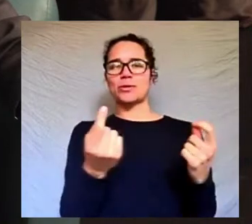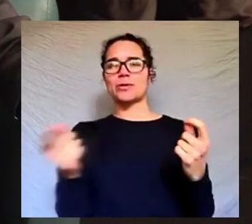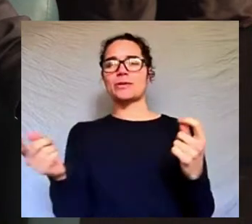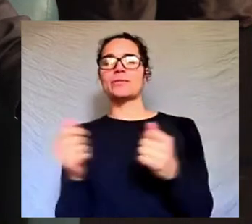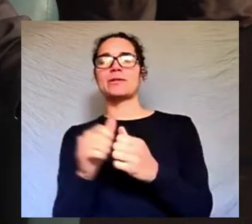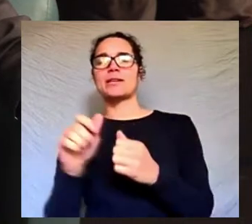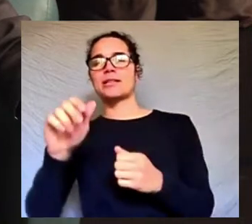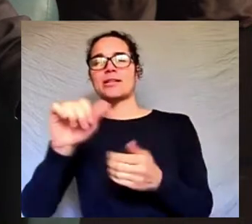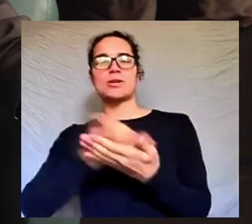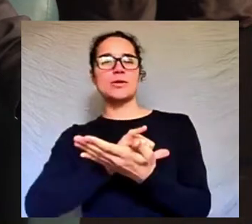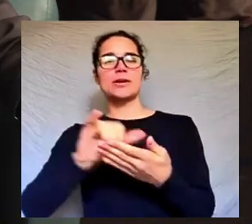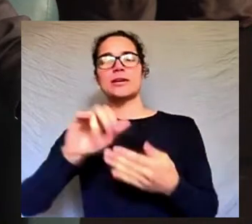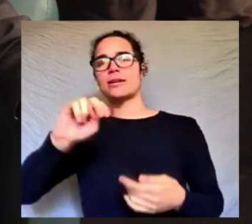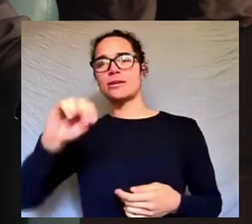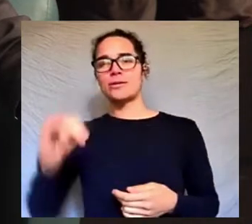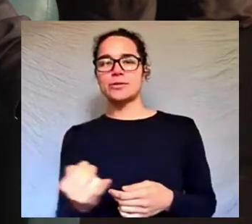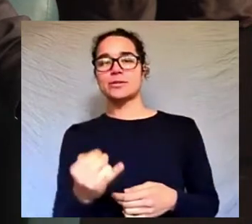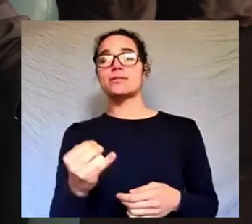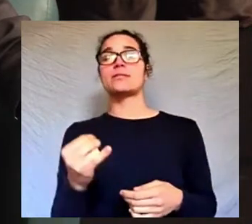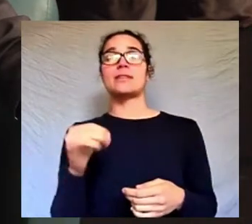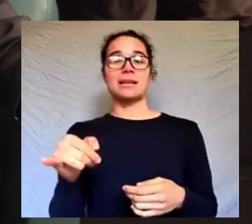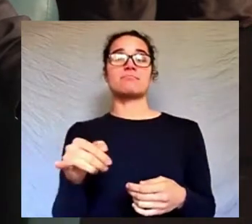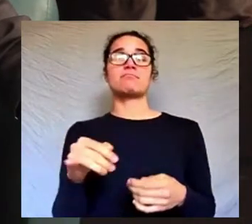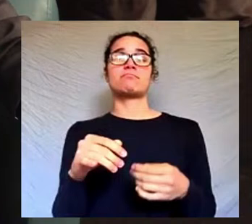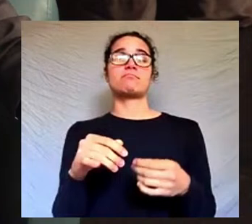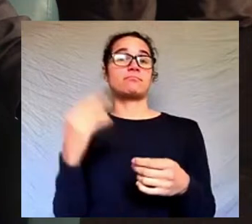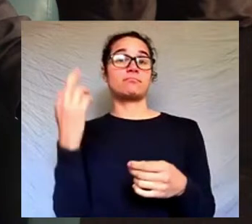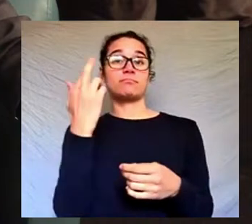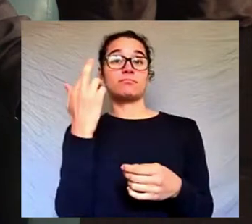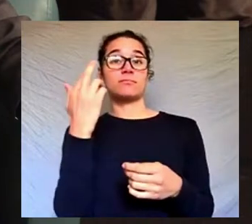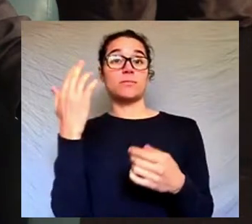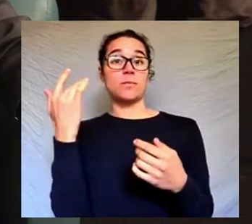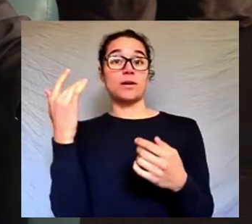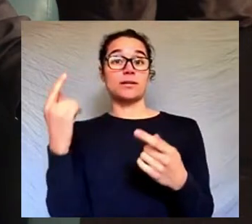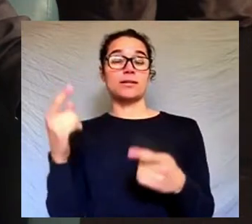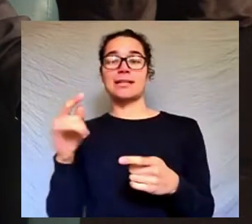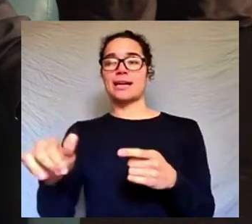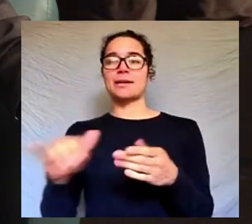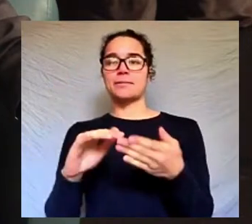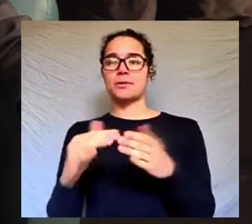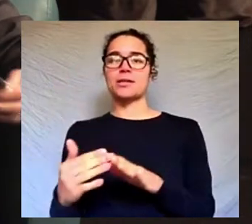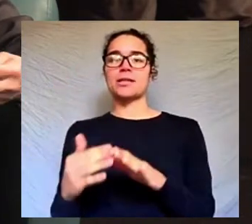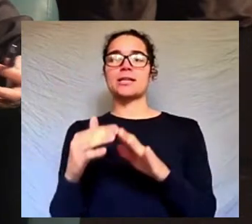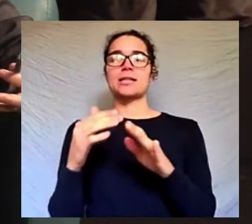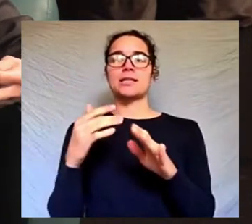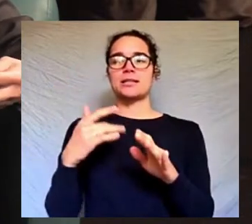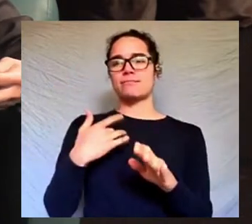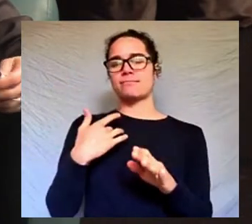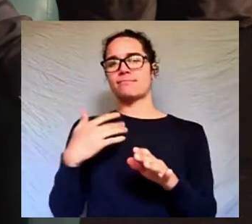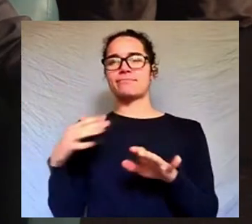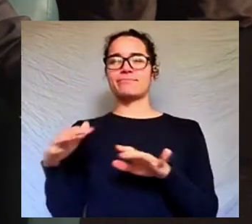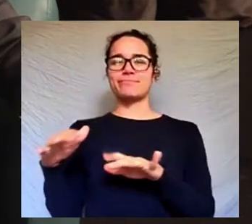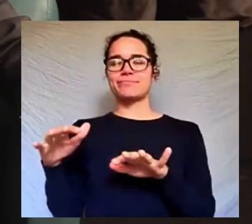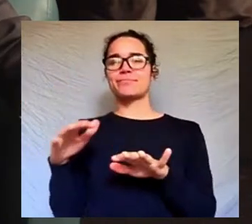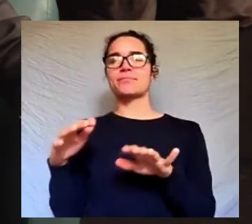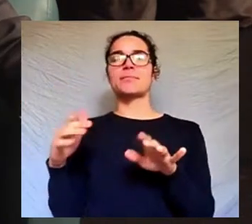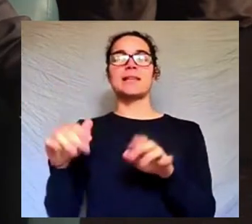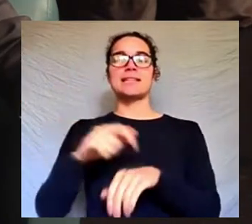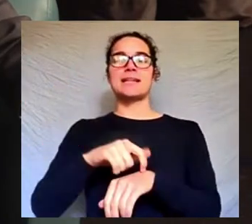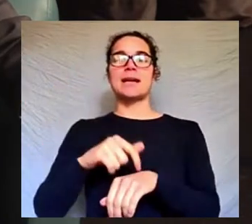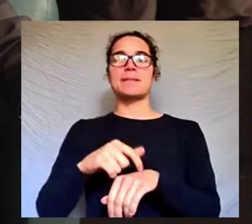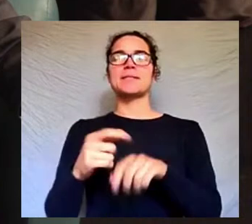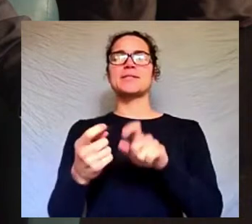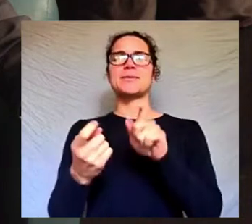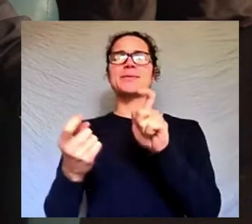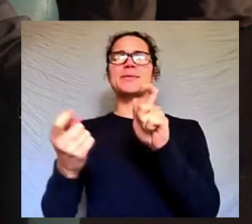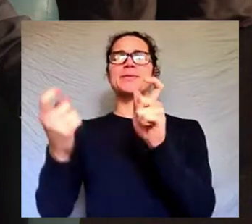New Jersey was rooted in the texture of that community in that place and at that time, the demographics that were beginning to change and the need that you